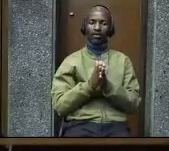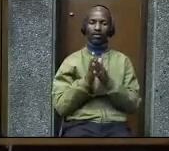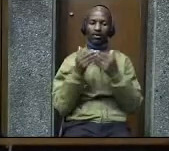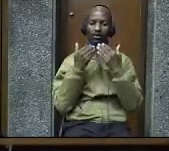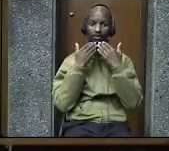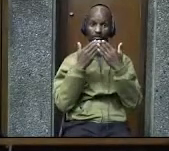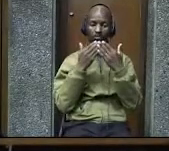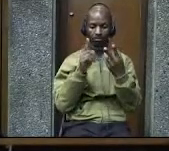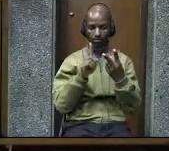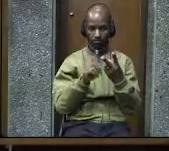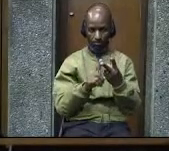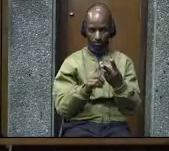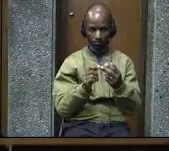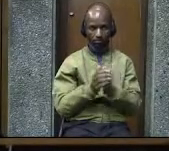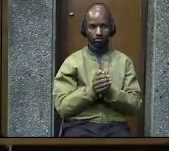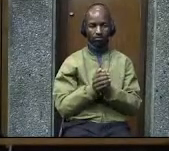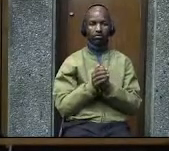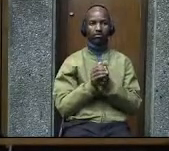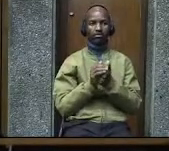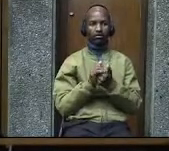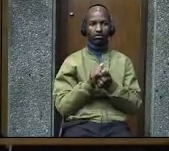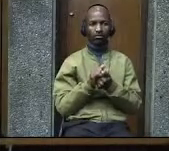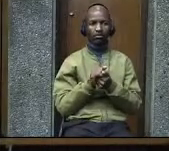Thank you. Number two.